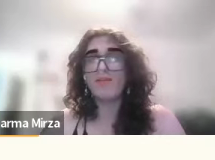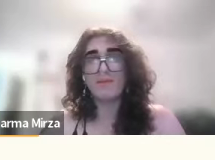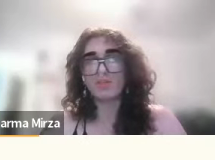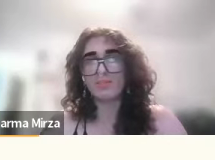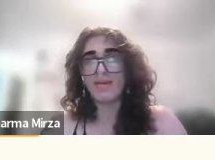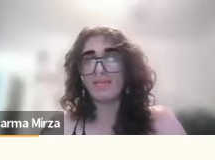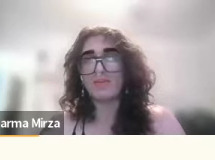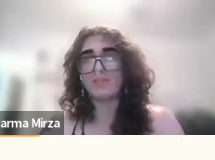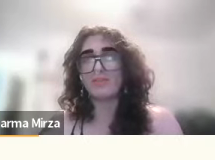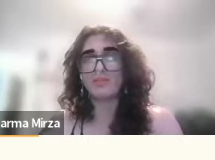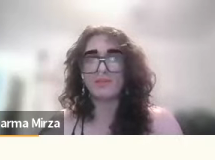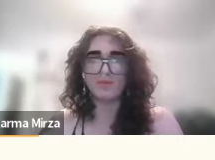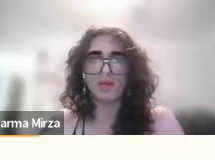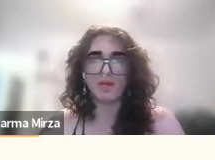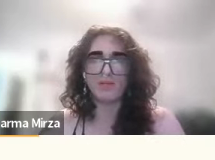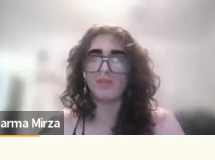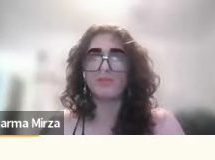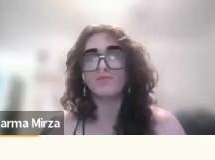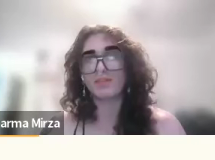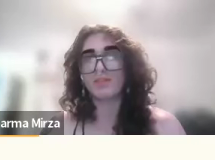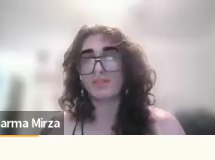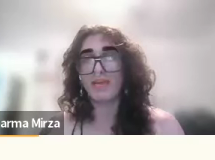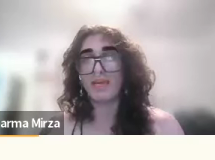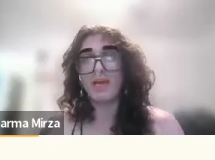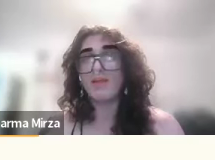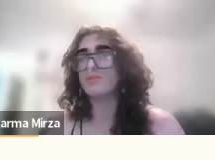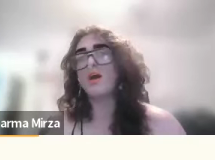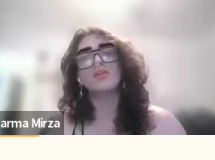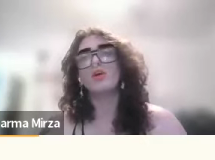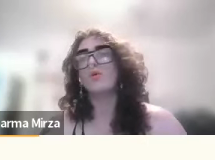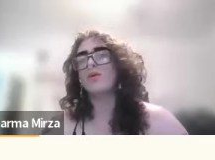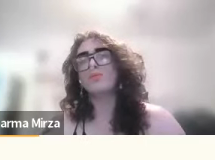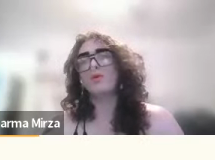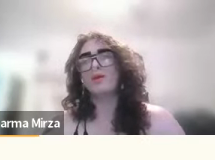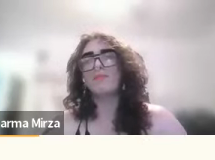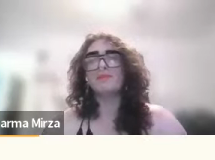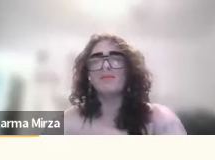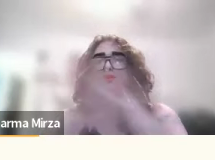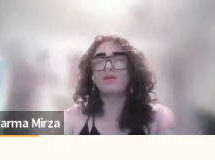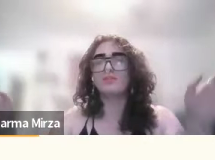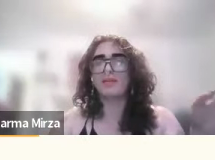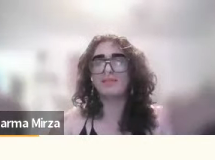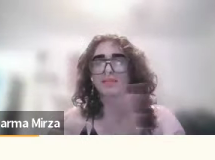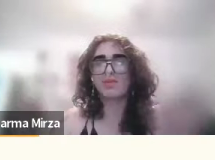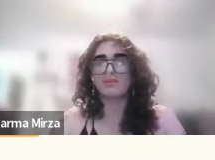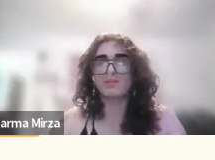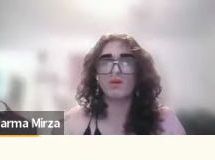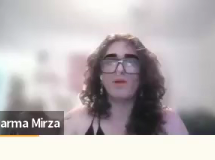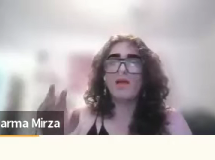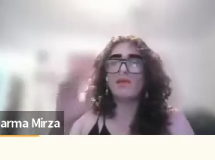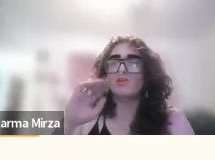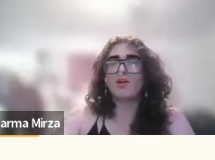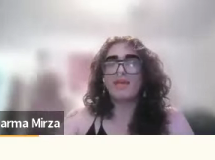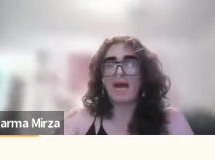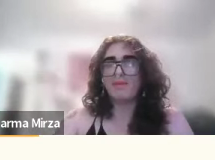shown that Measure 110 increased uses of the use of drugs in our state. There was an ongoing opioid epidemic across the United States, across the